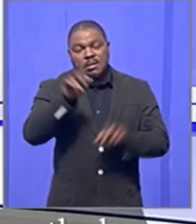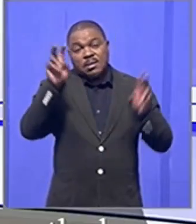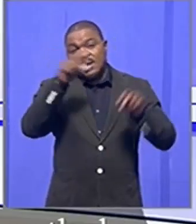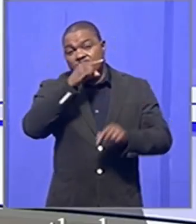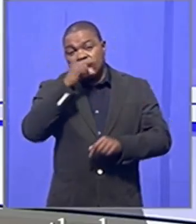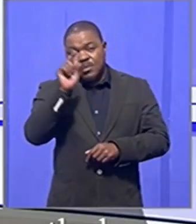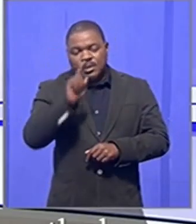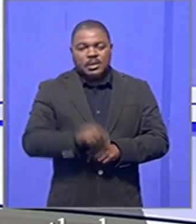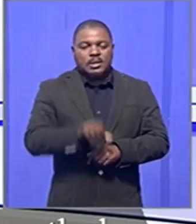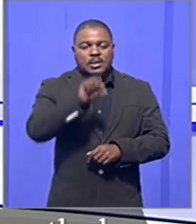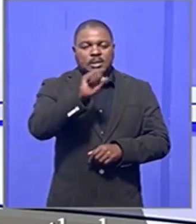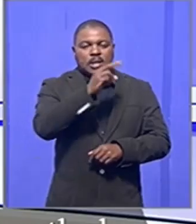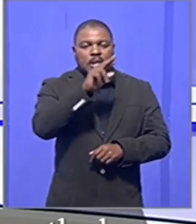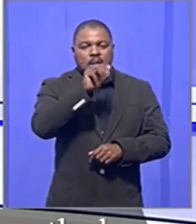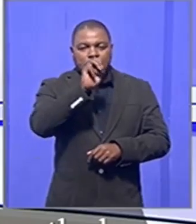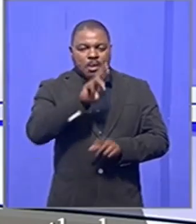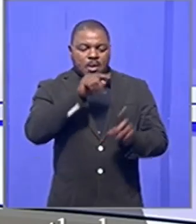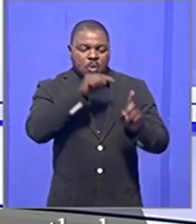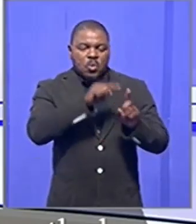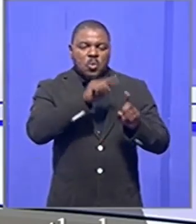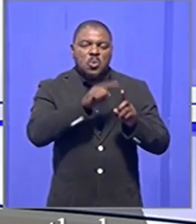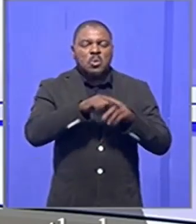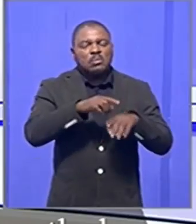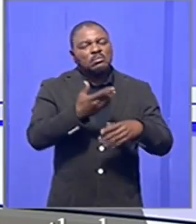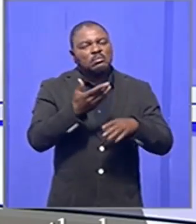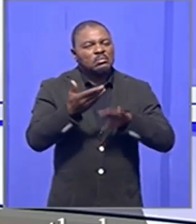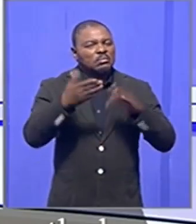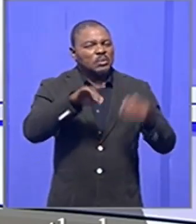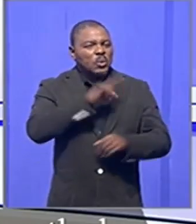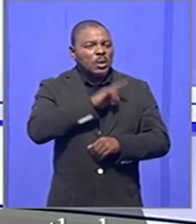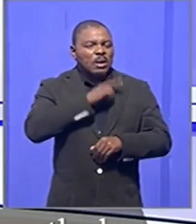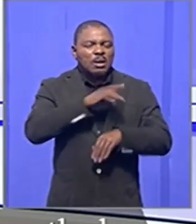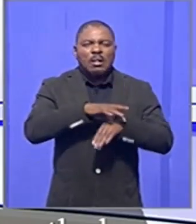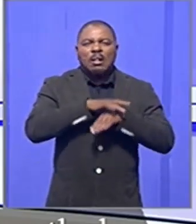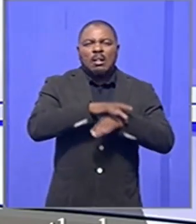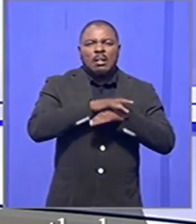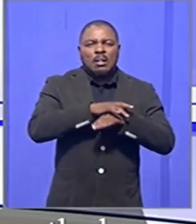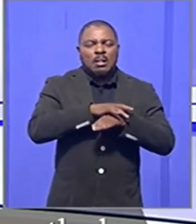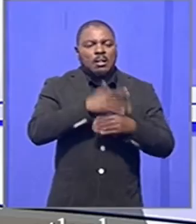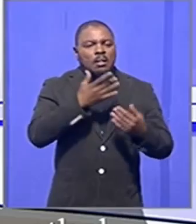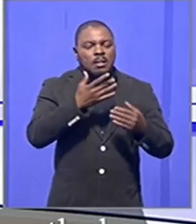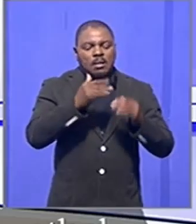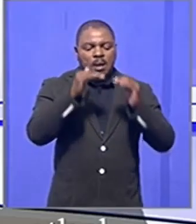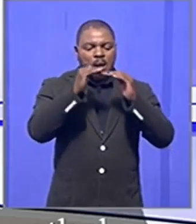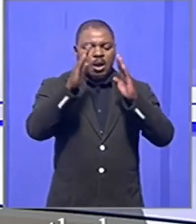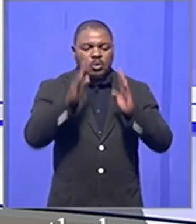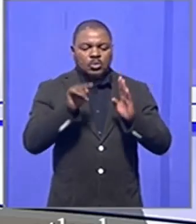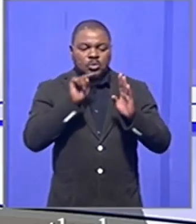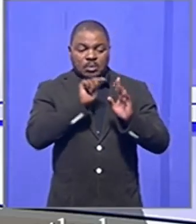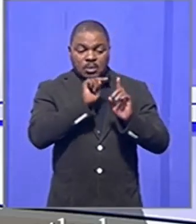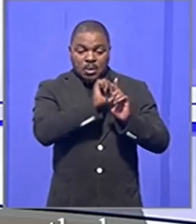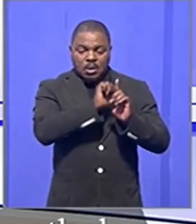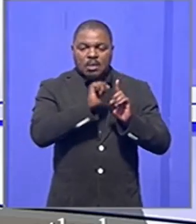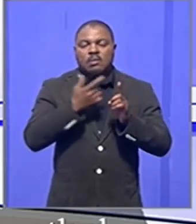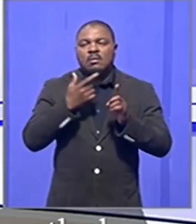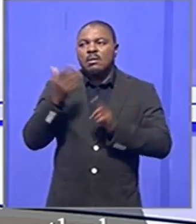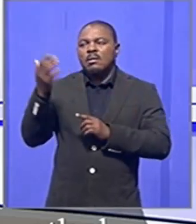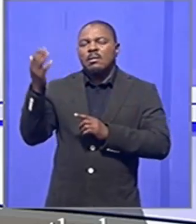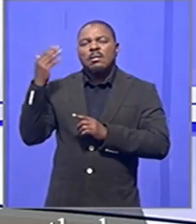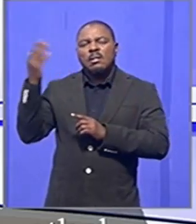O hlokagetše morago ga go hwetša dikgobalo tšeo a di hweditšego nakong ya ge ngwako wa gagwe o šohlelwa ke mahodu ka Centurion kgweding